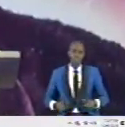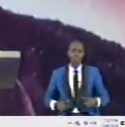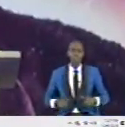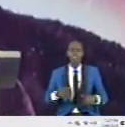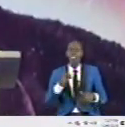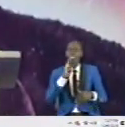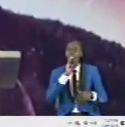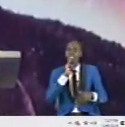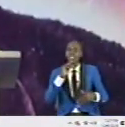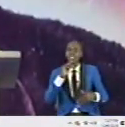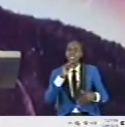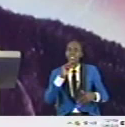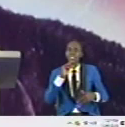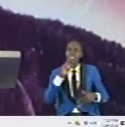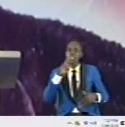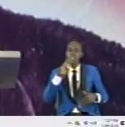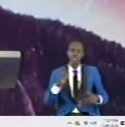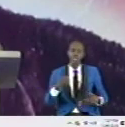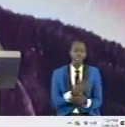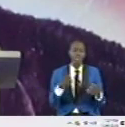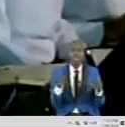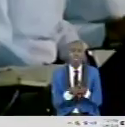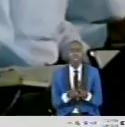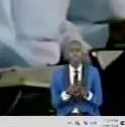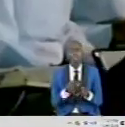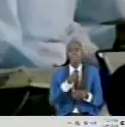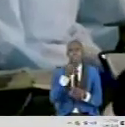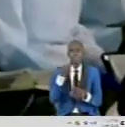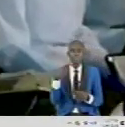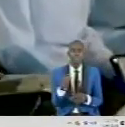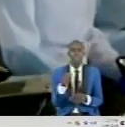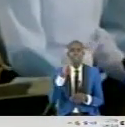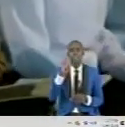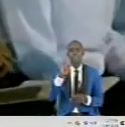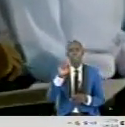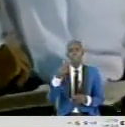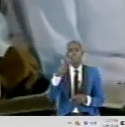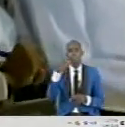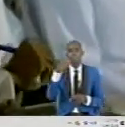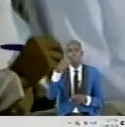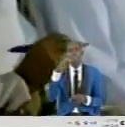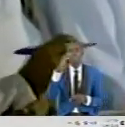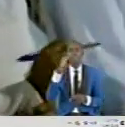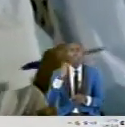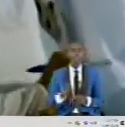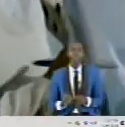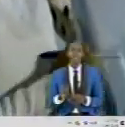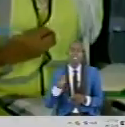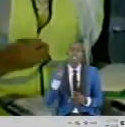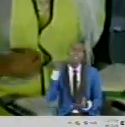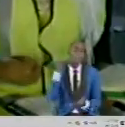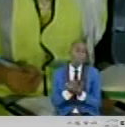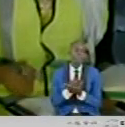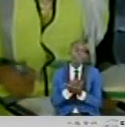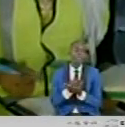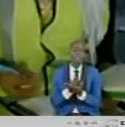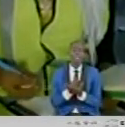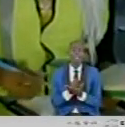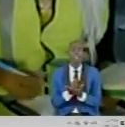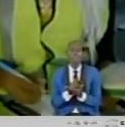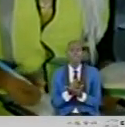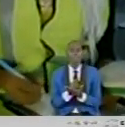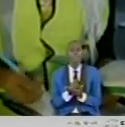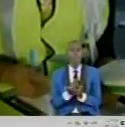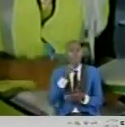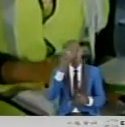renewed like the eagles amen you know